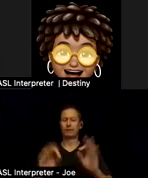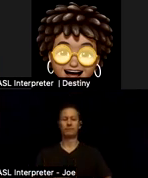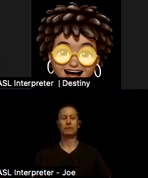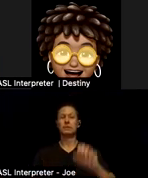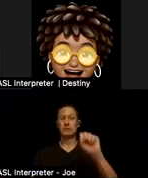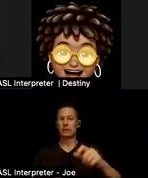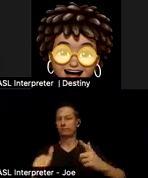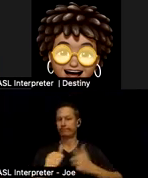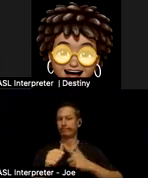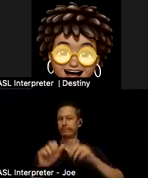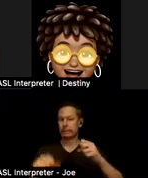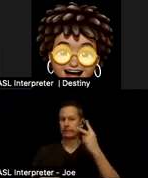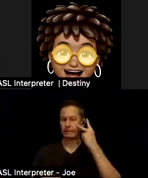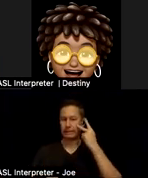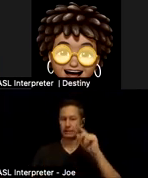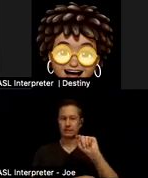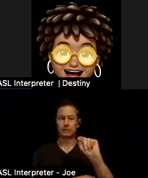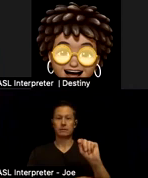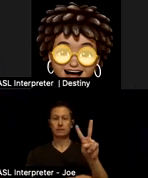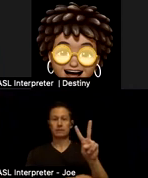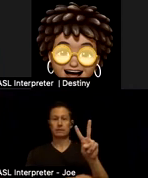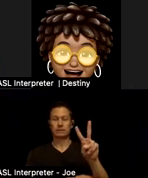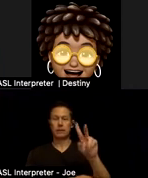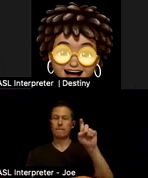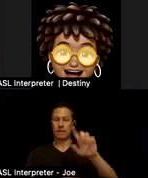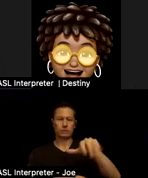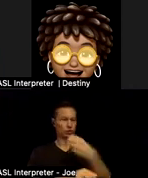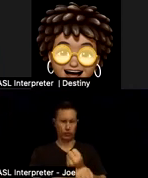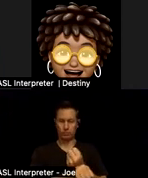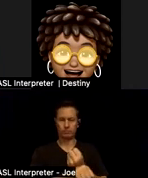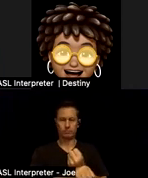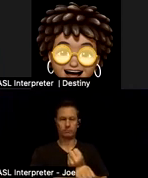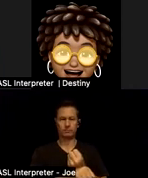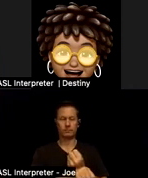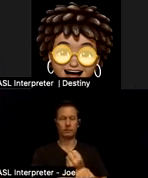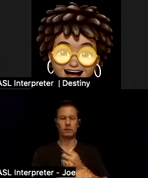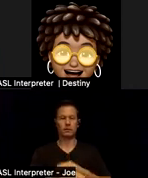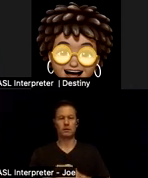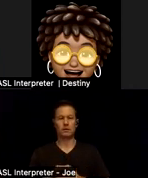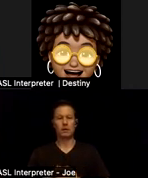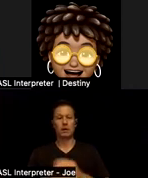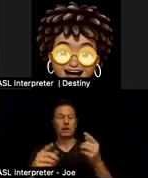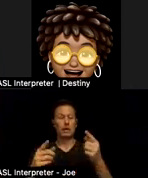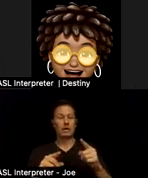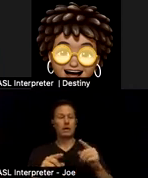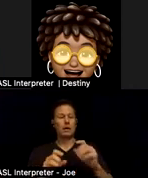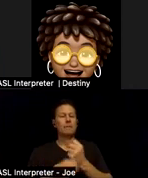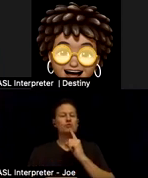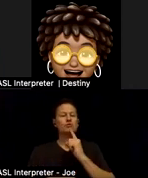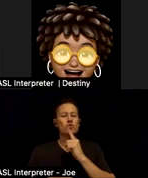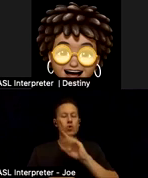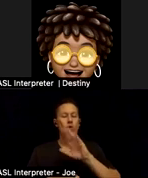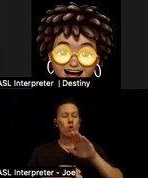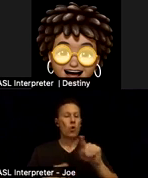off the bat, you can easily see that we would have to secure our TVs. Additionally, when you're securing the TVs, you want to make sure that you also secure